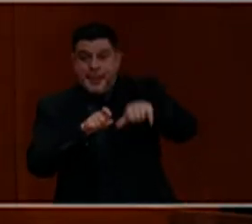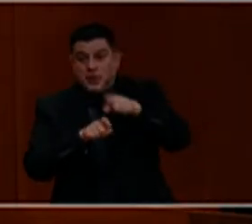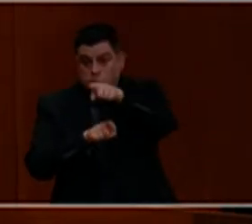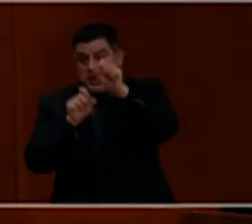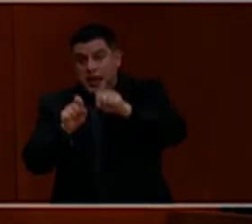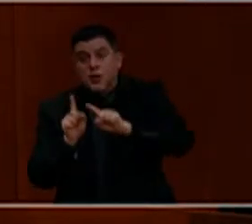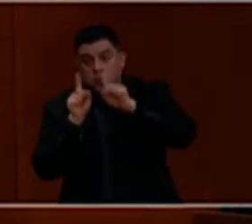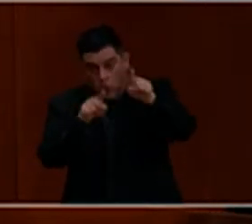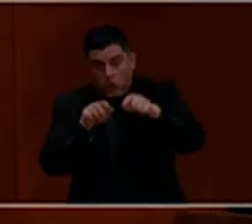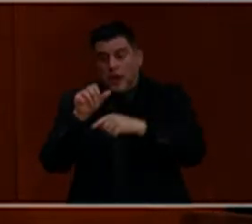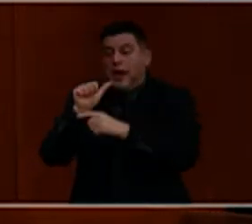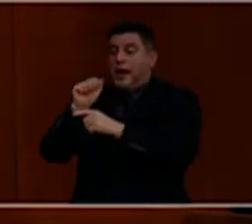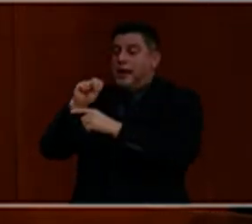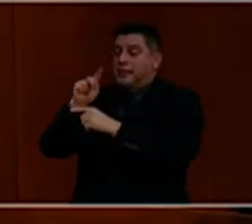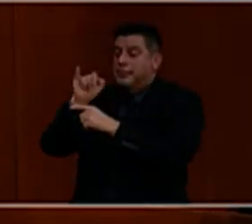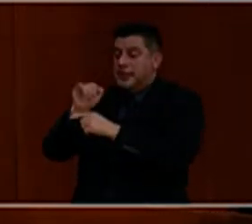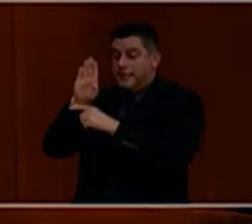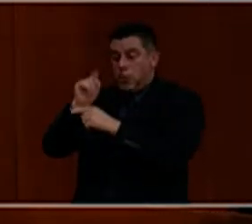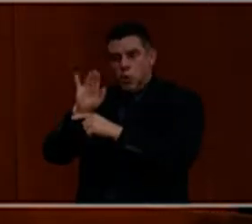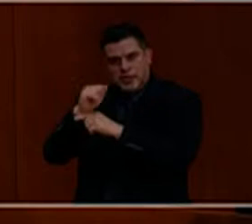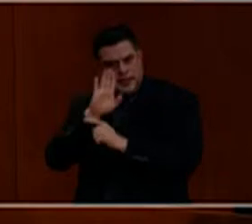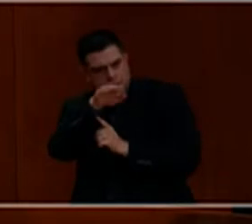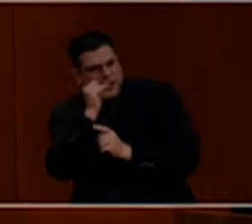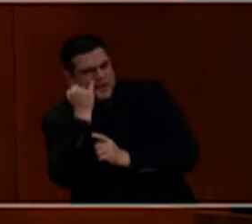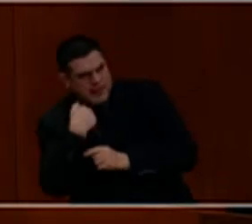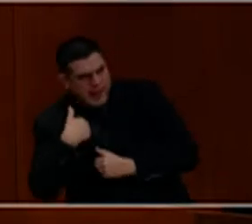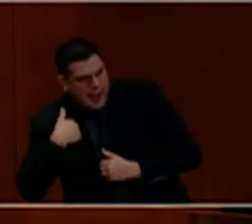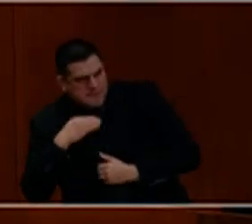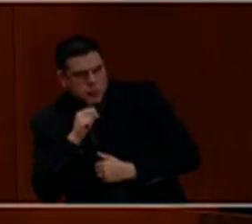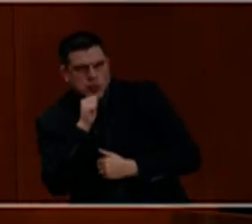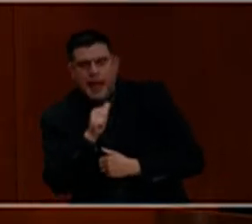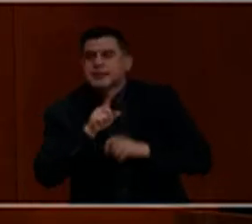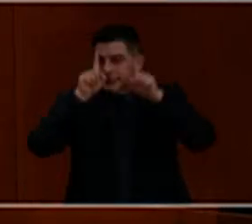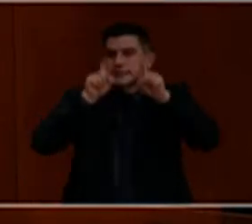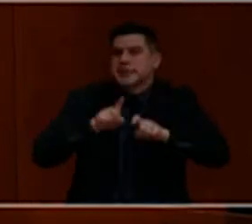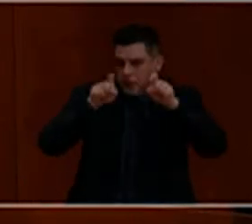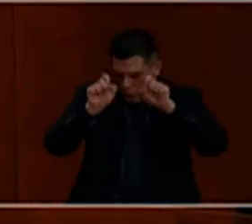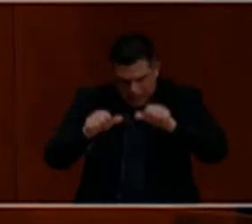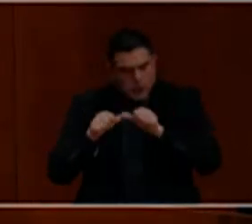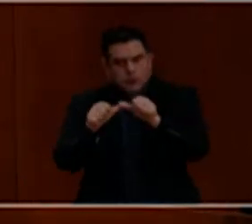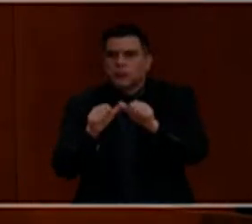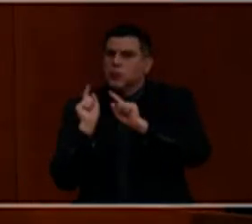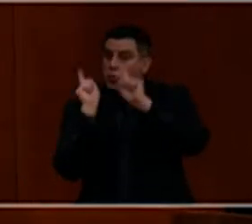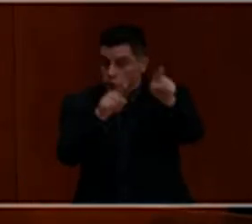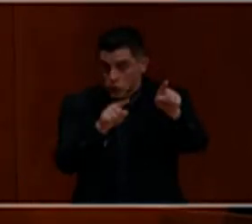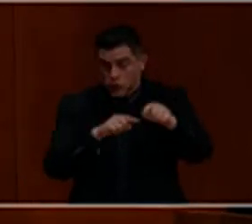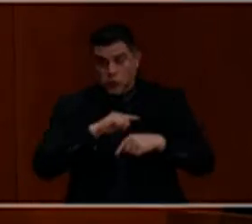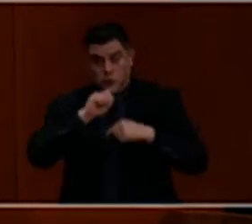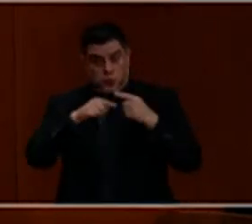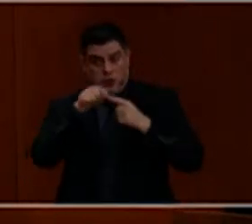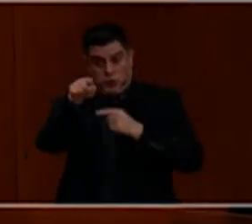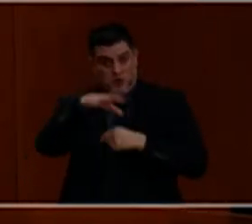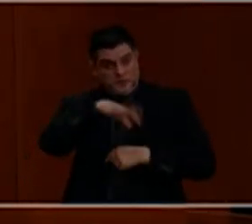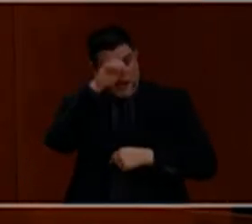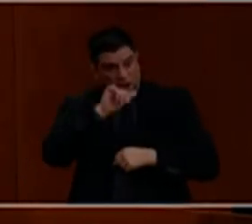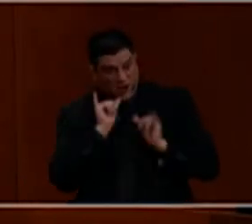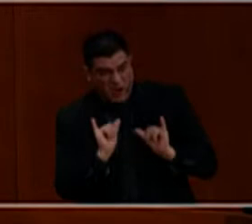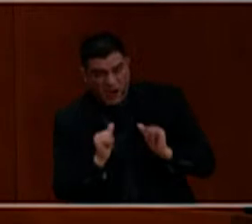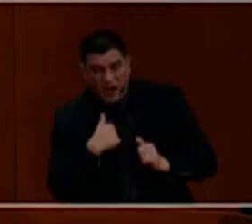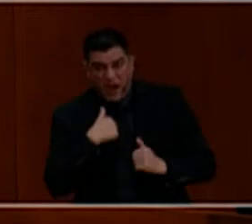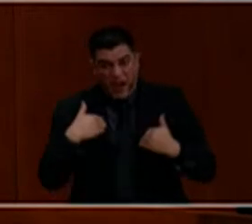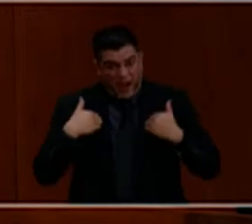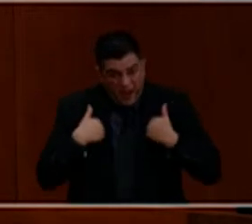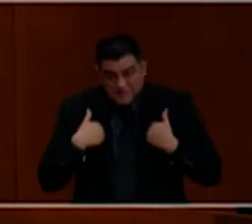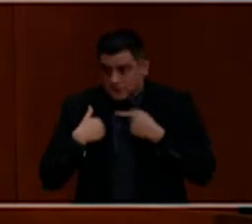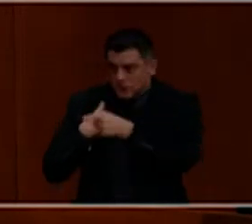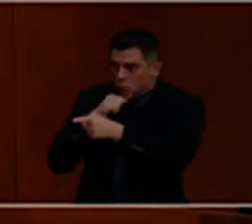care facilities, and them, when they have positive antibodies, you know, that is a good thing in terms of the protection